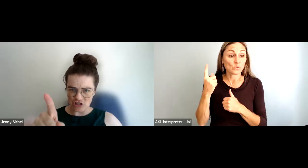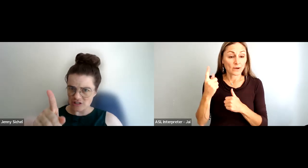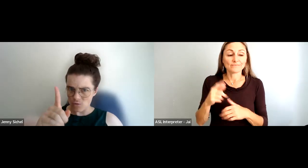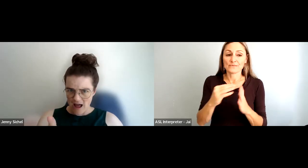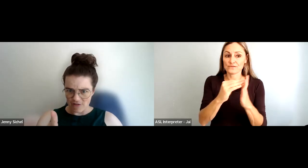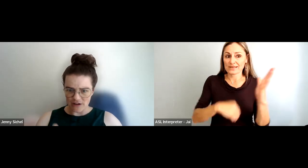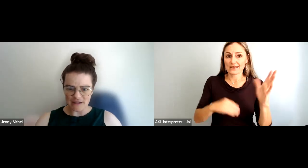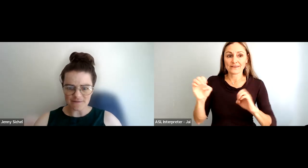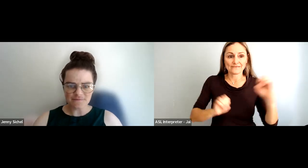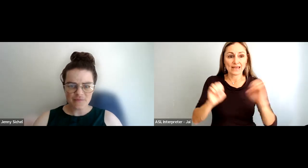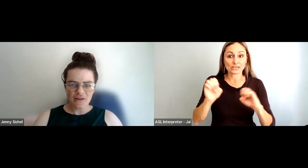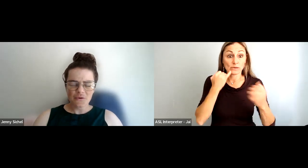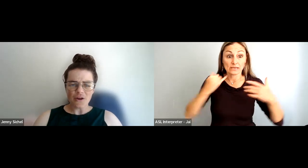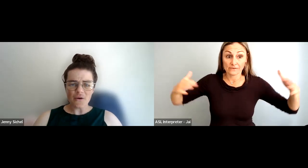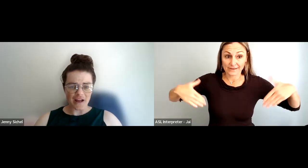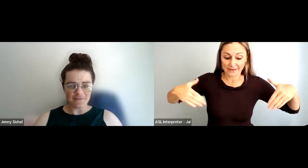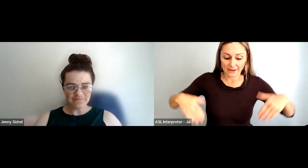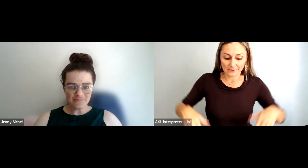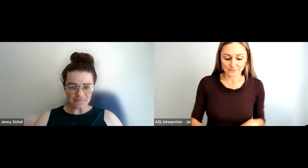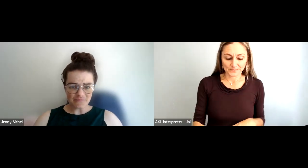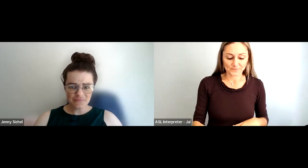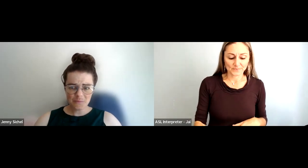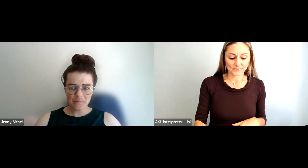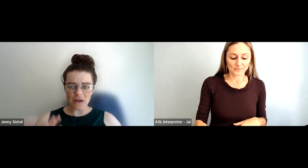those evaluations if you haven't already. Okay,